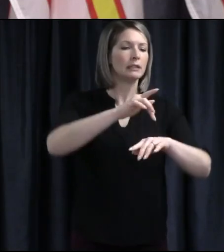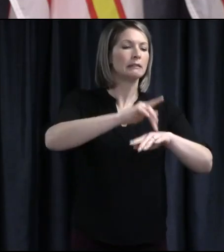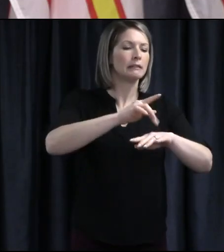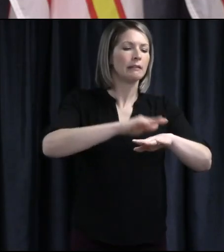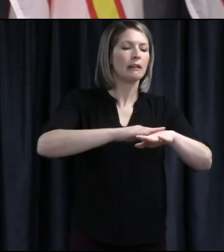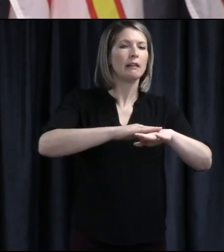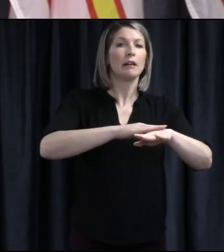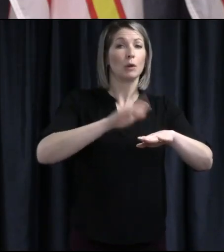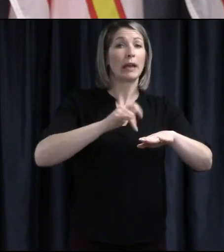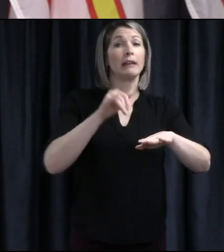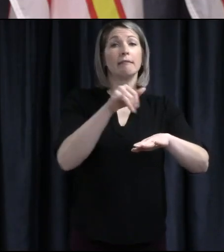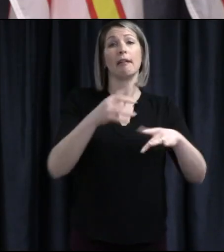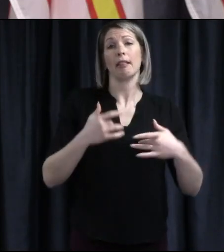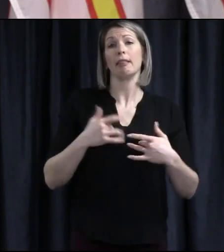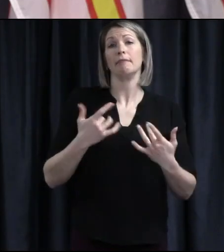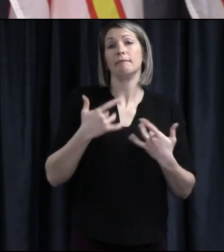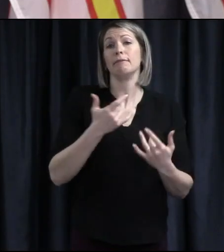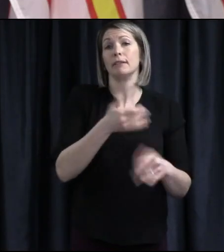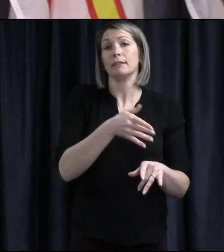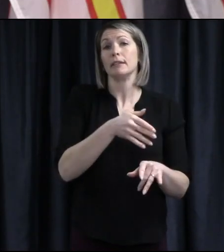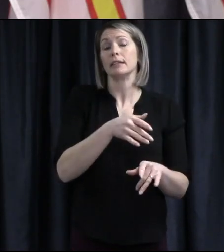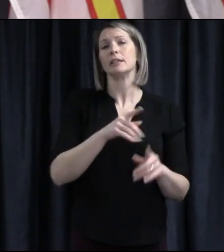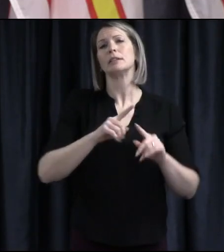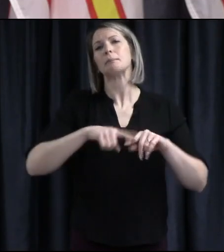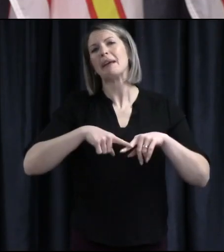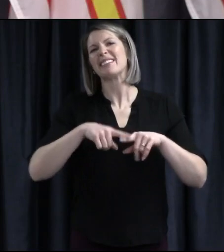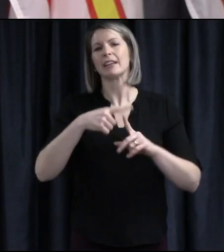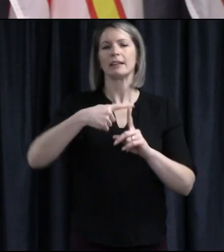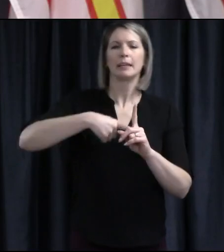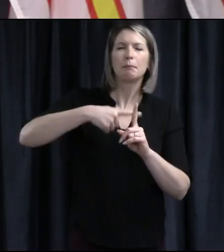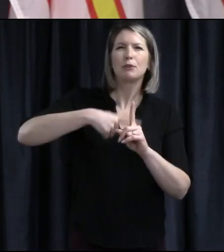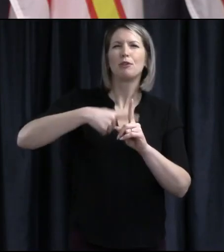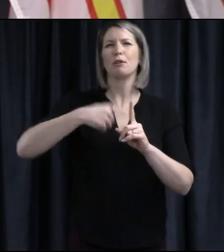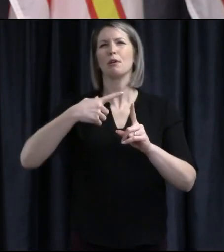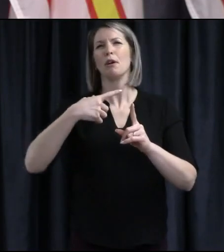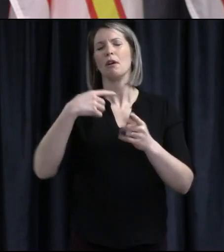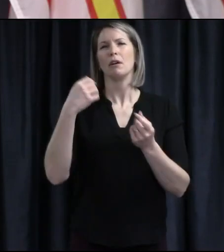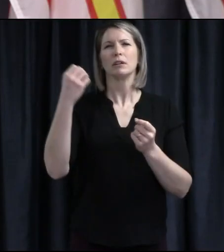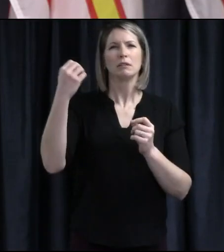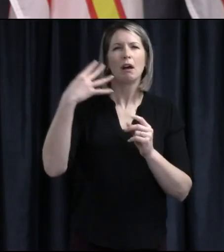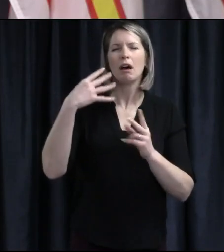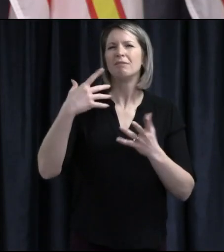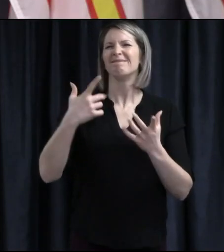ideal conditions. So that means at the right temperature and at the